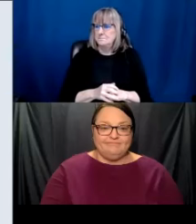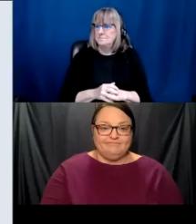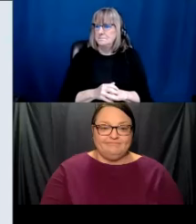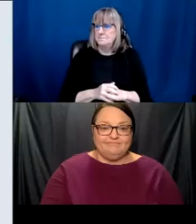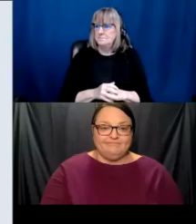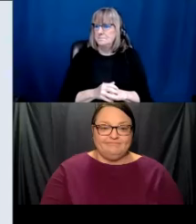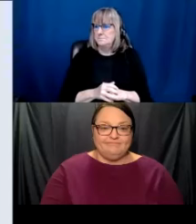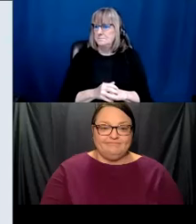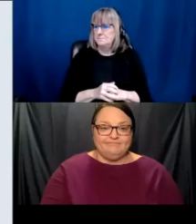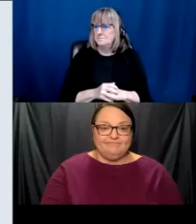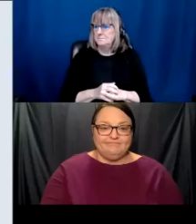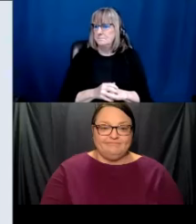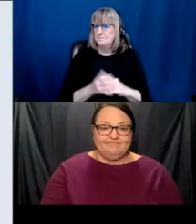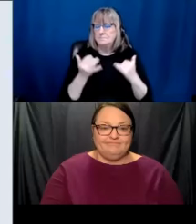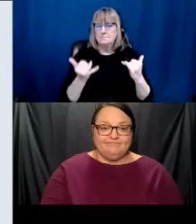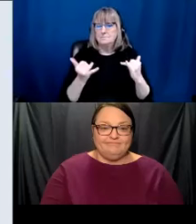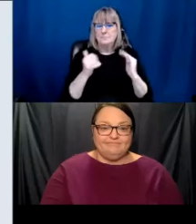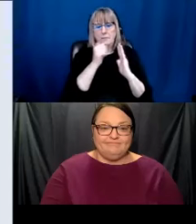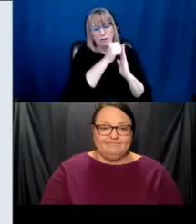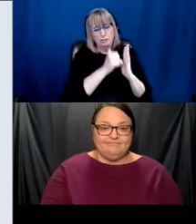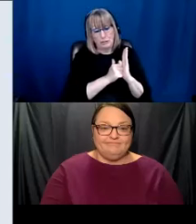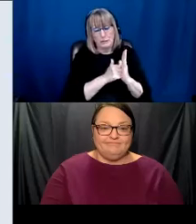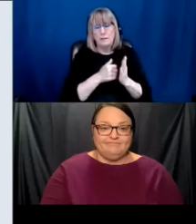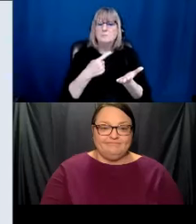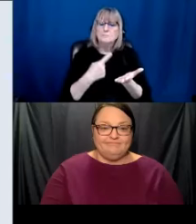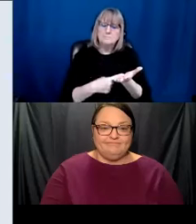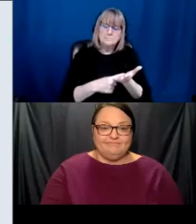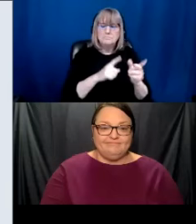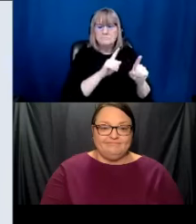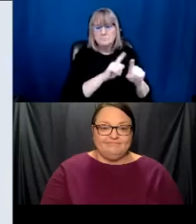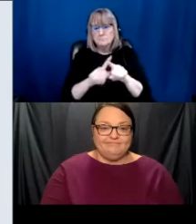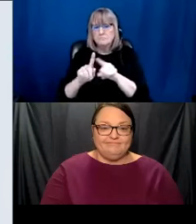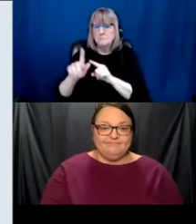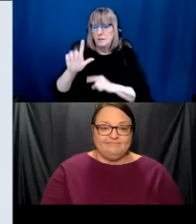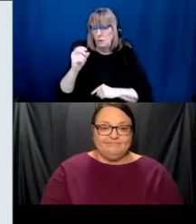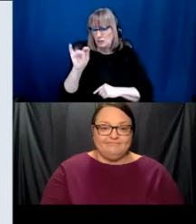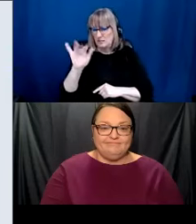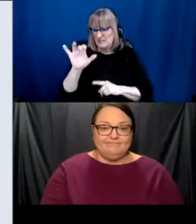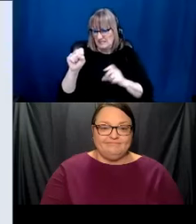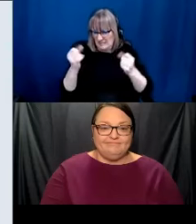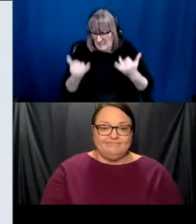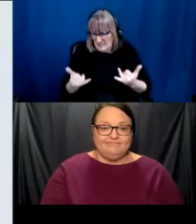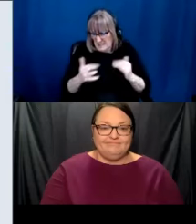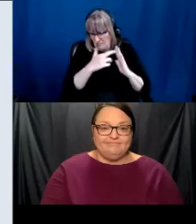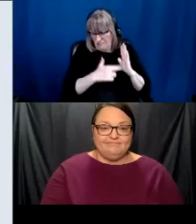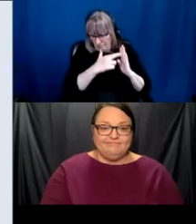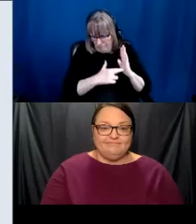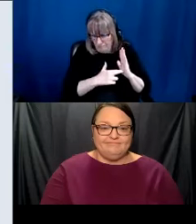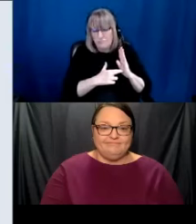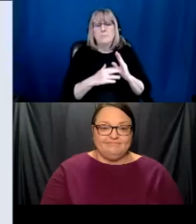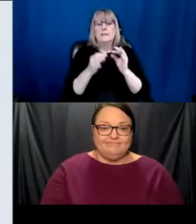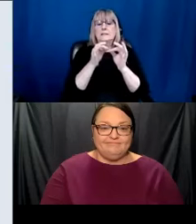So our agenda tonight is to go over our logistics, which we're doing now. Then we'll talk about the substantial